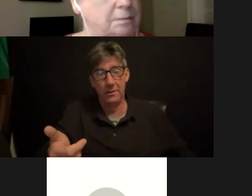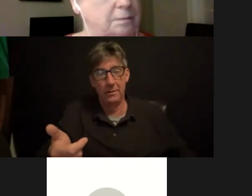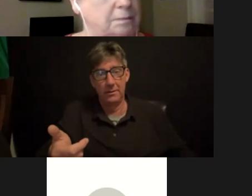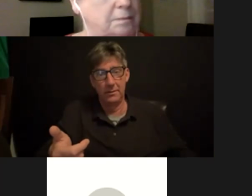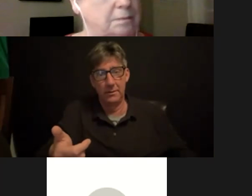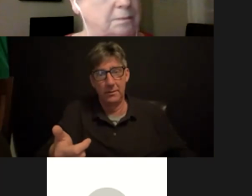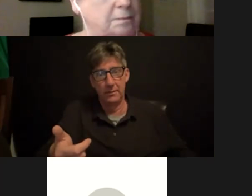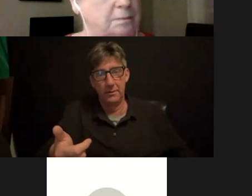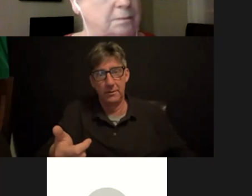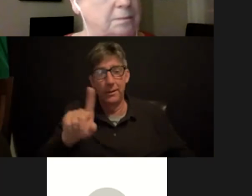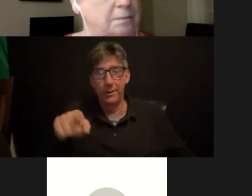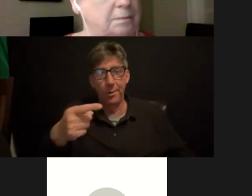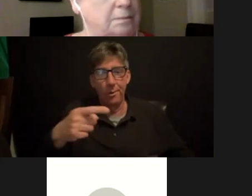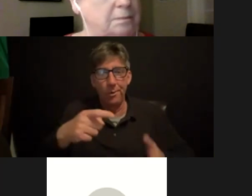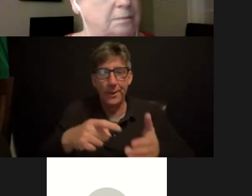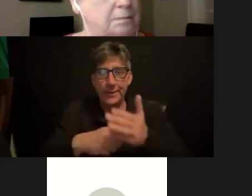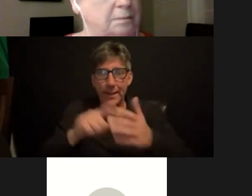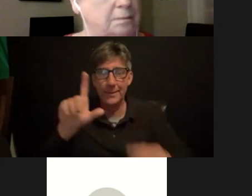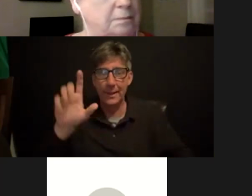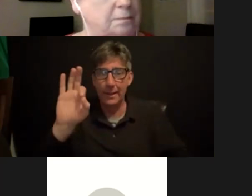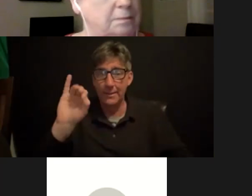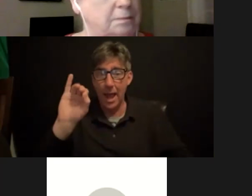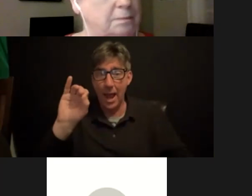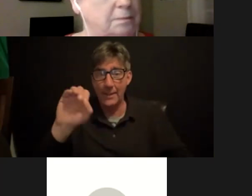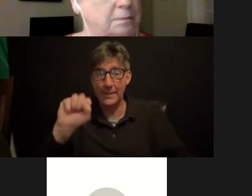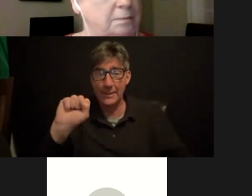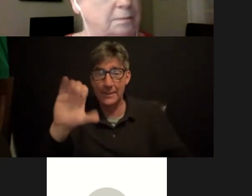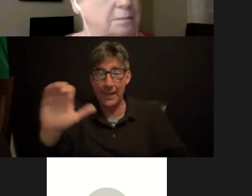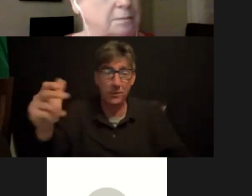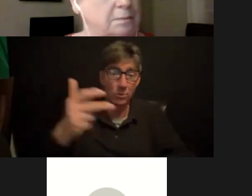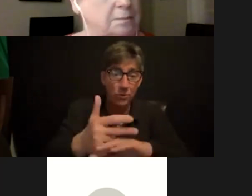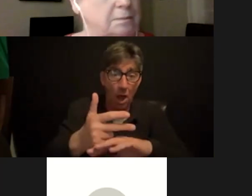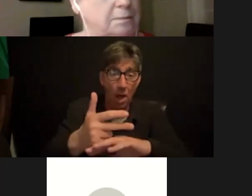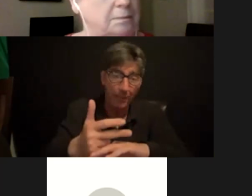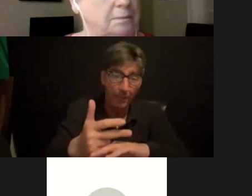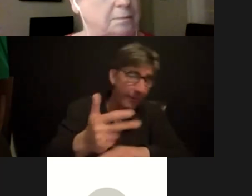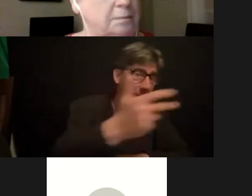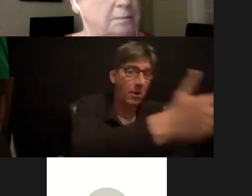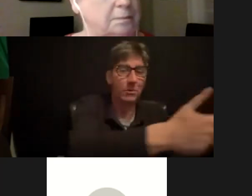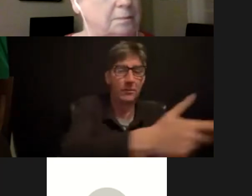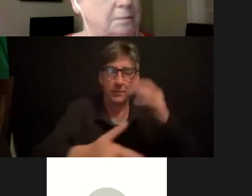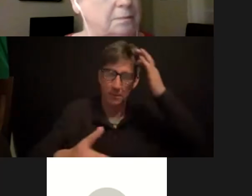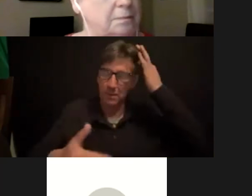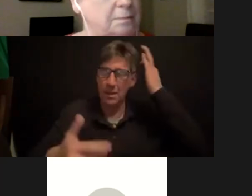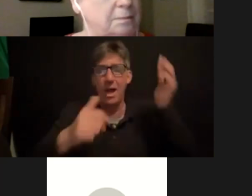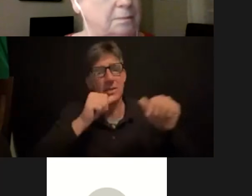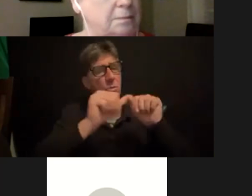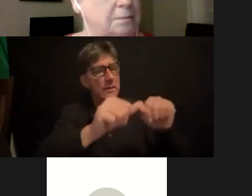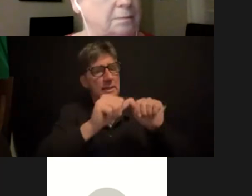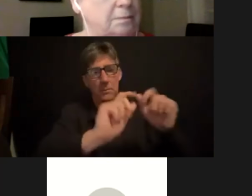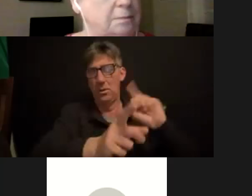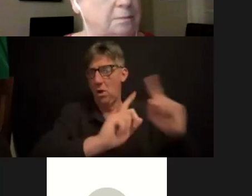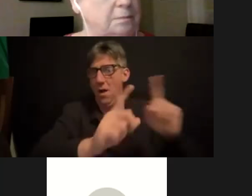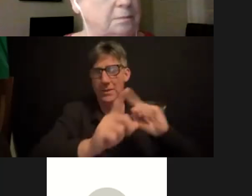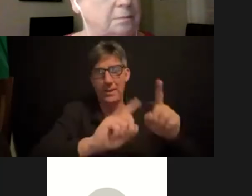And it only takes 90 seconds to stop at the station. So I just want to continue the conversation and see if we can work out